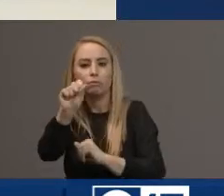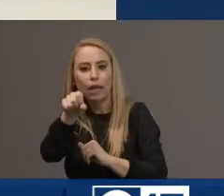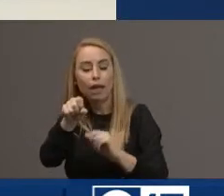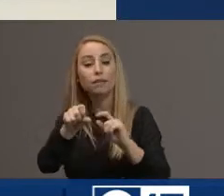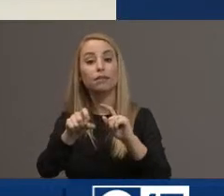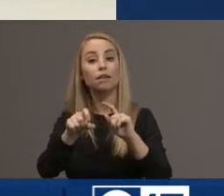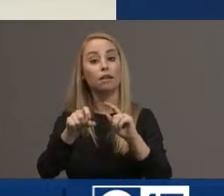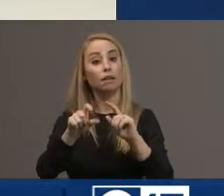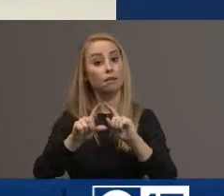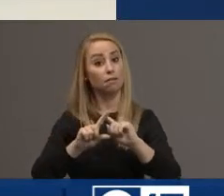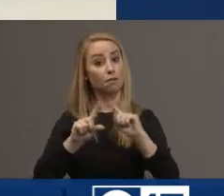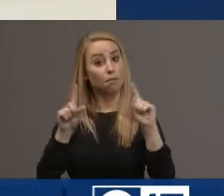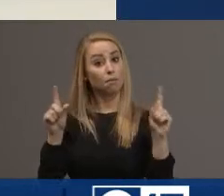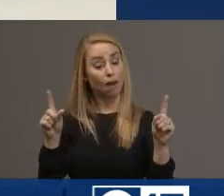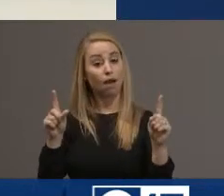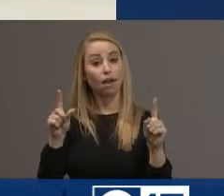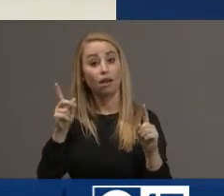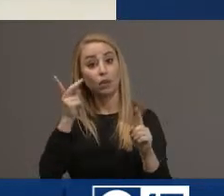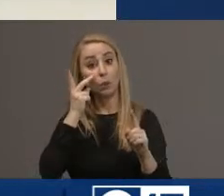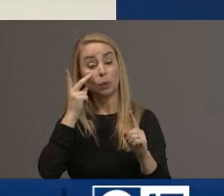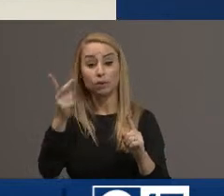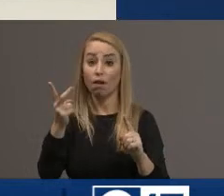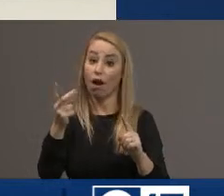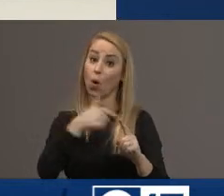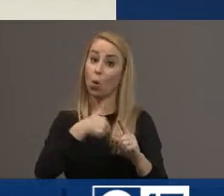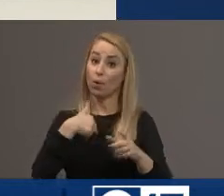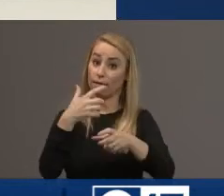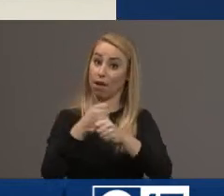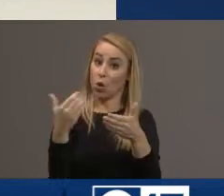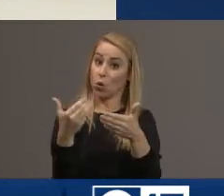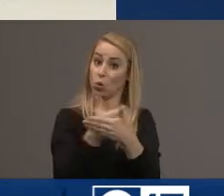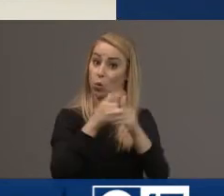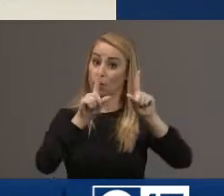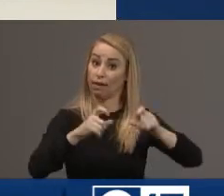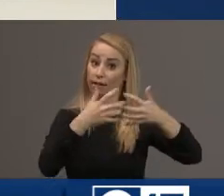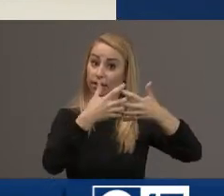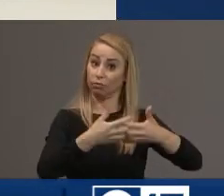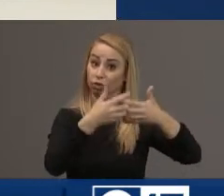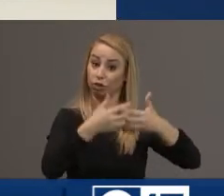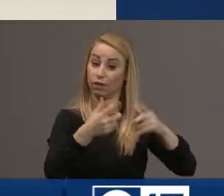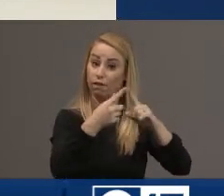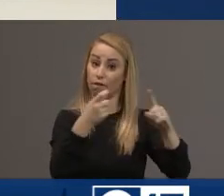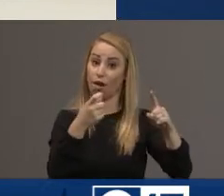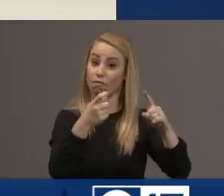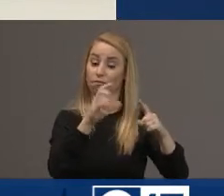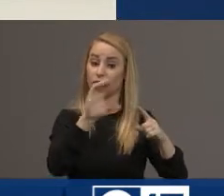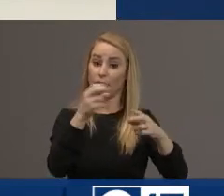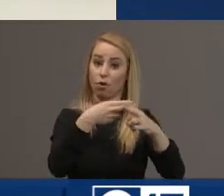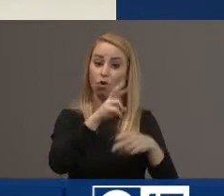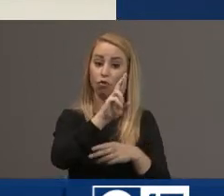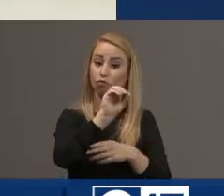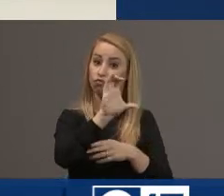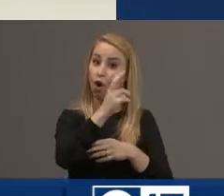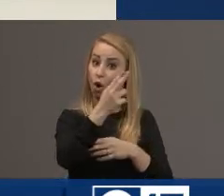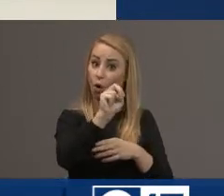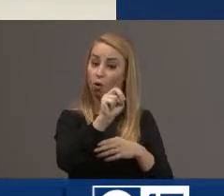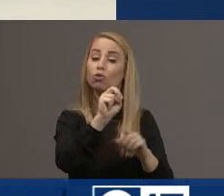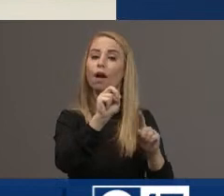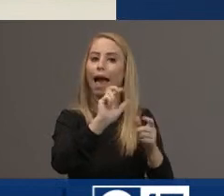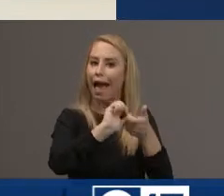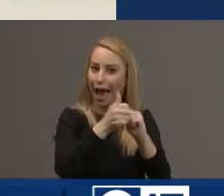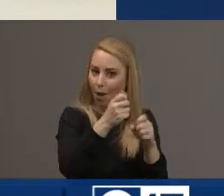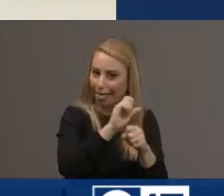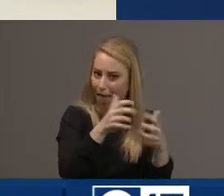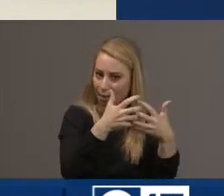what you're seeing with the Roche machine coming here was the ability to make the case about what was needed for